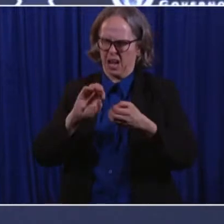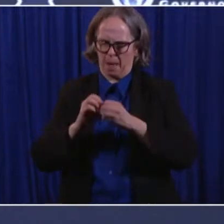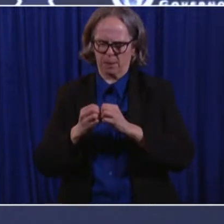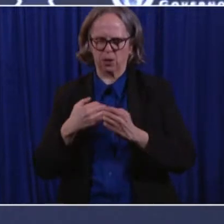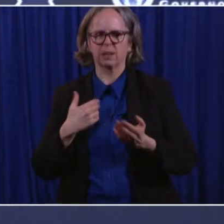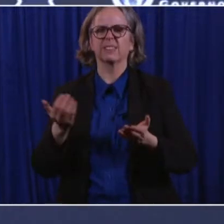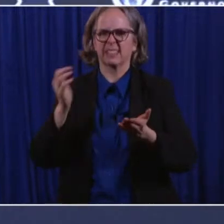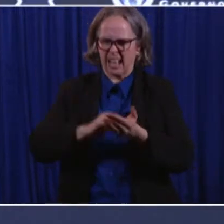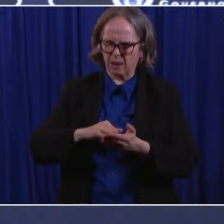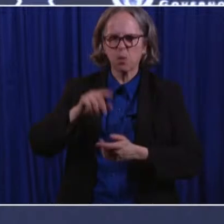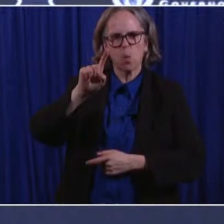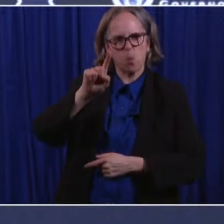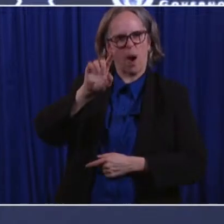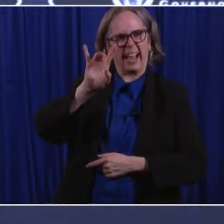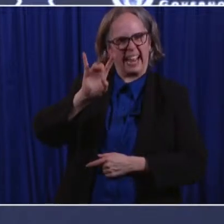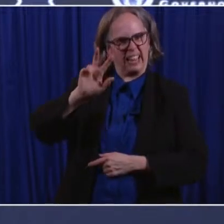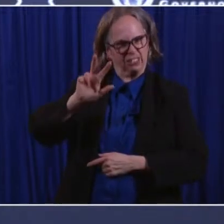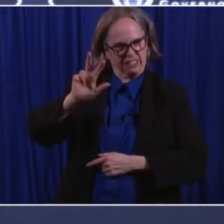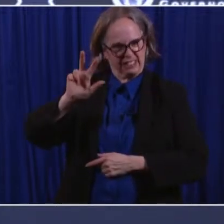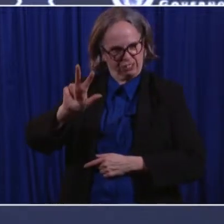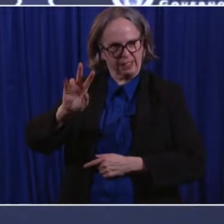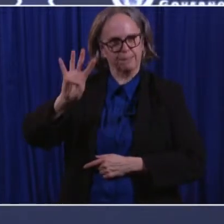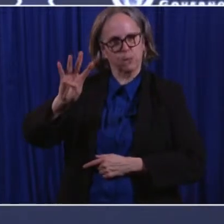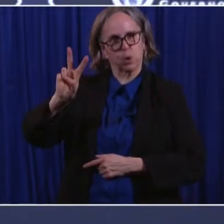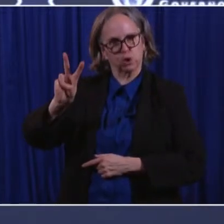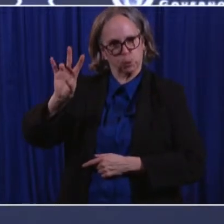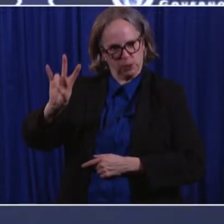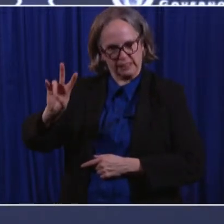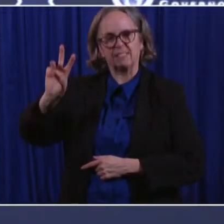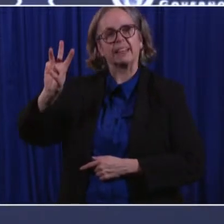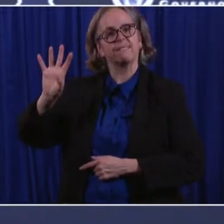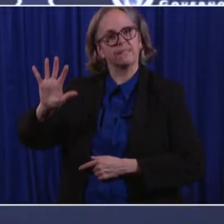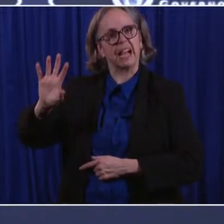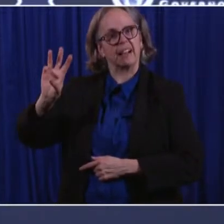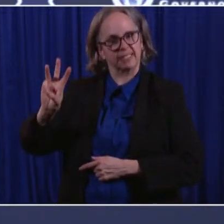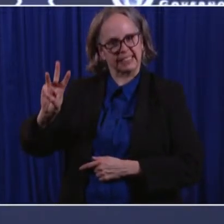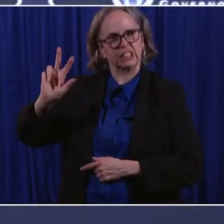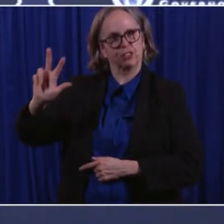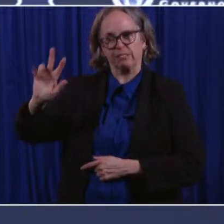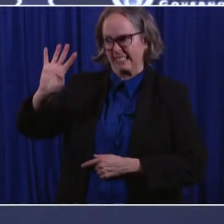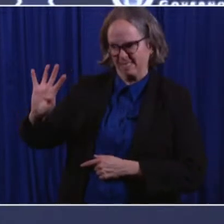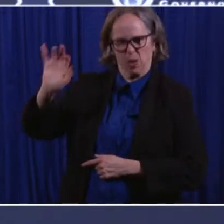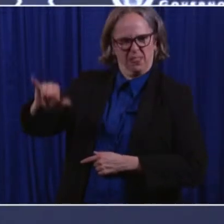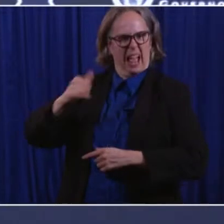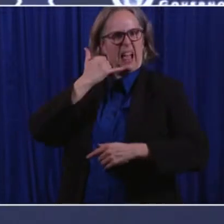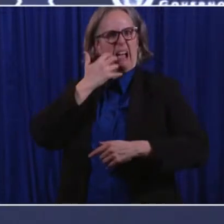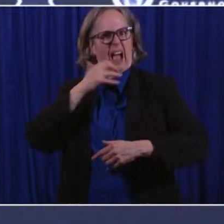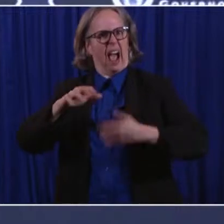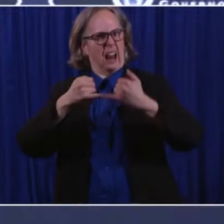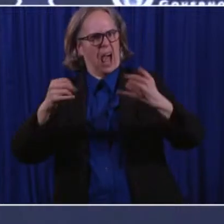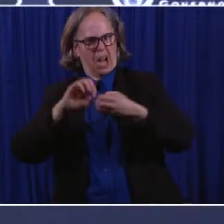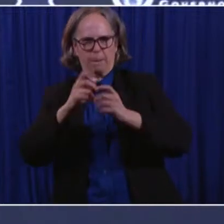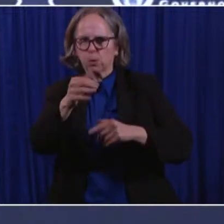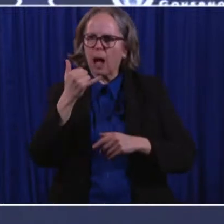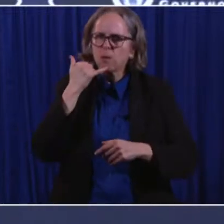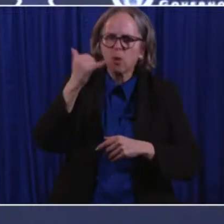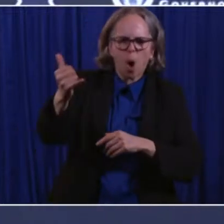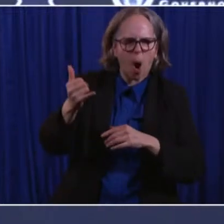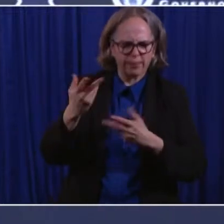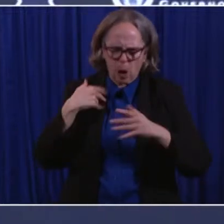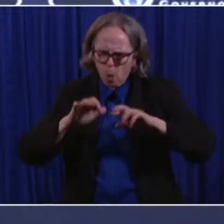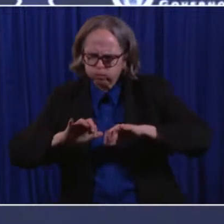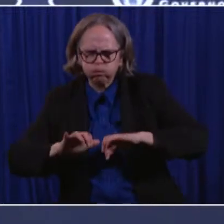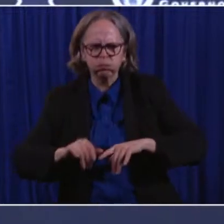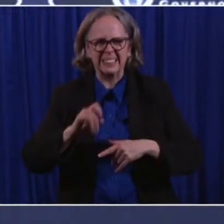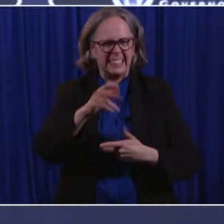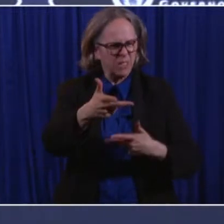1-833-427-5634, which is the number right behind me. If you need help scheduling, they will help you. And as I said, many local health departments are also providing the